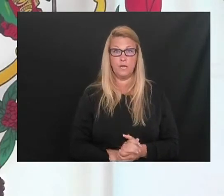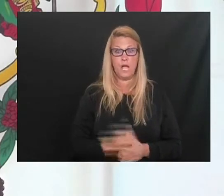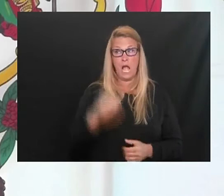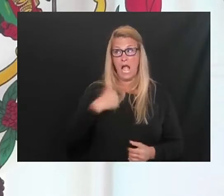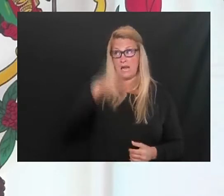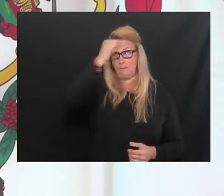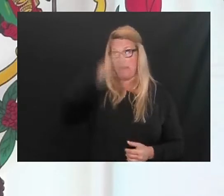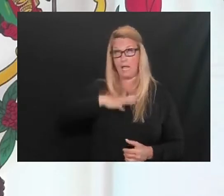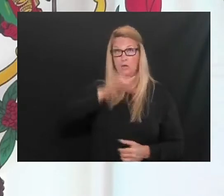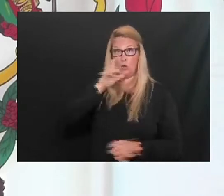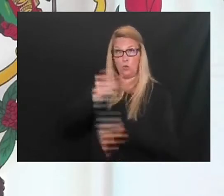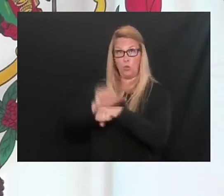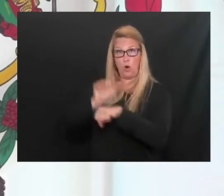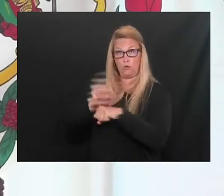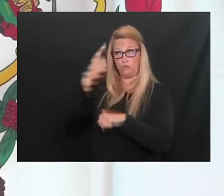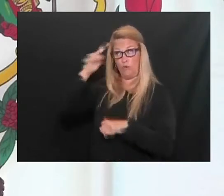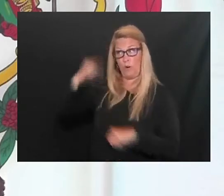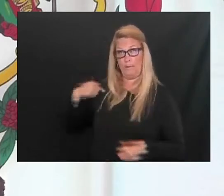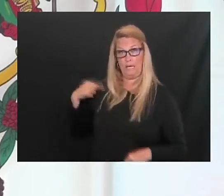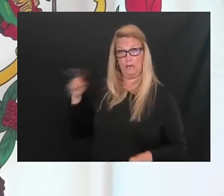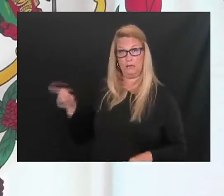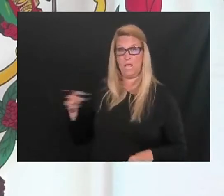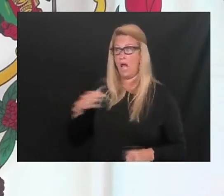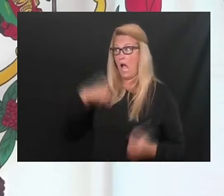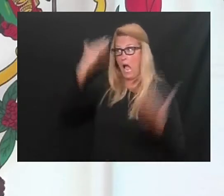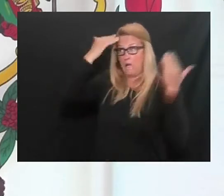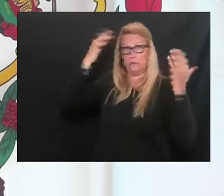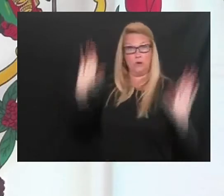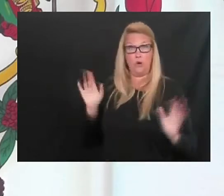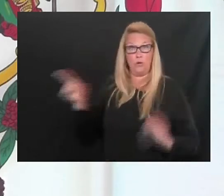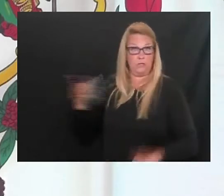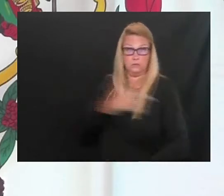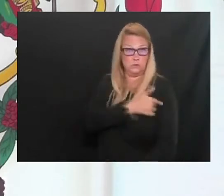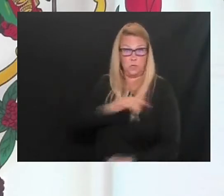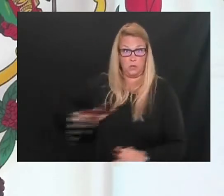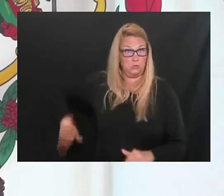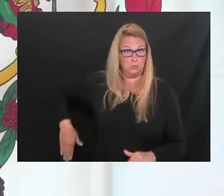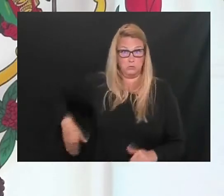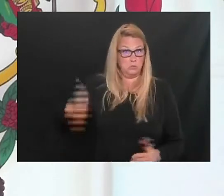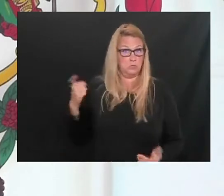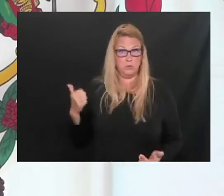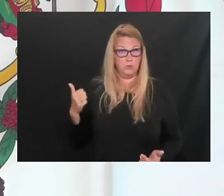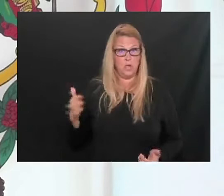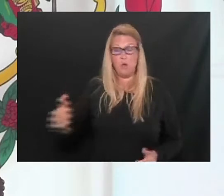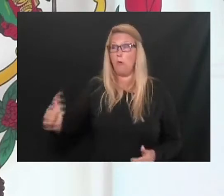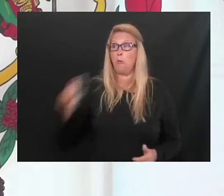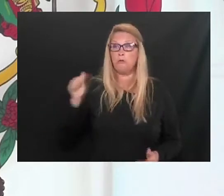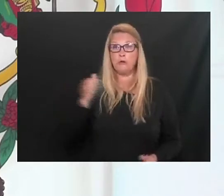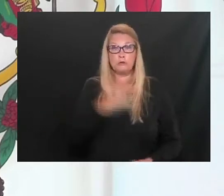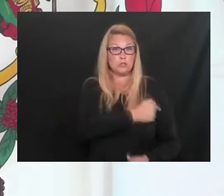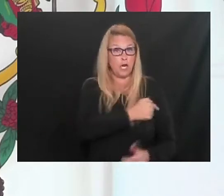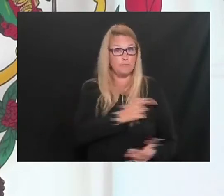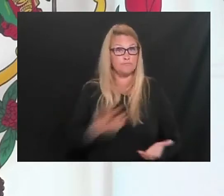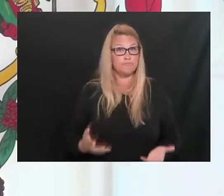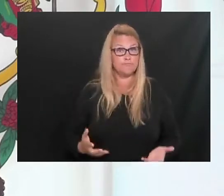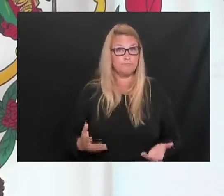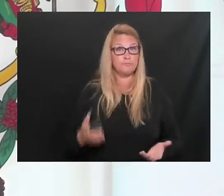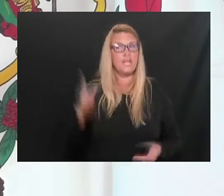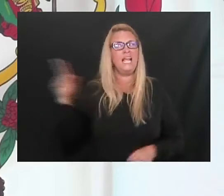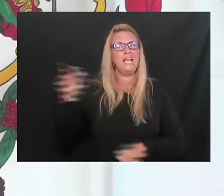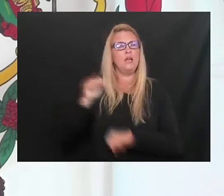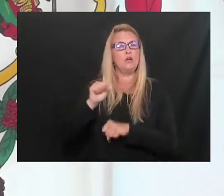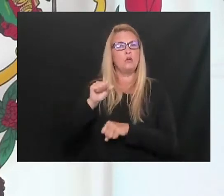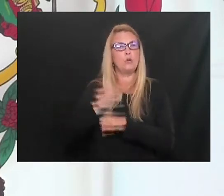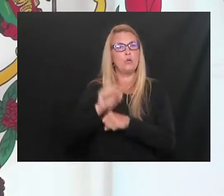me. And I had no idea that he hadn't taken his shot. I mean, a fellow that worked, for me or